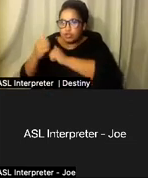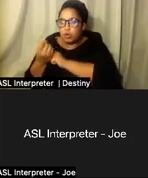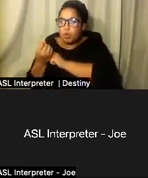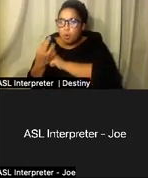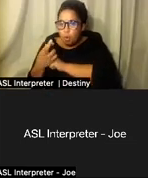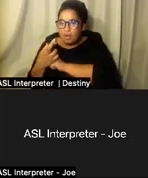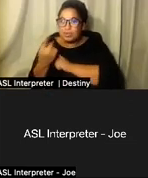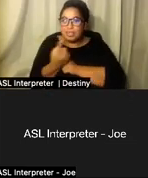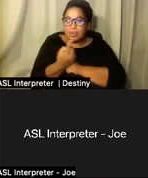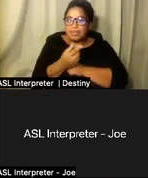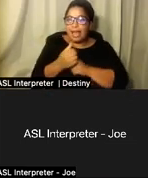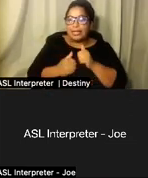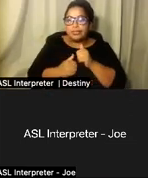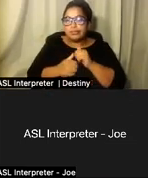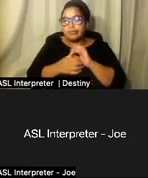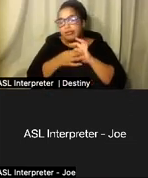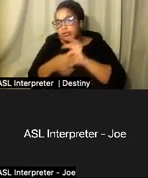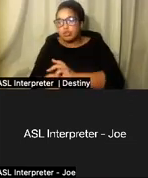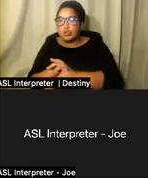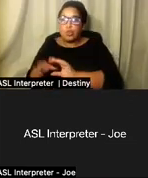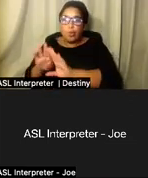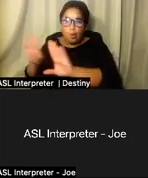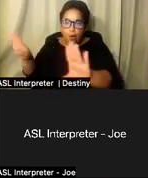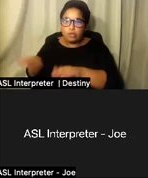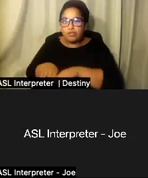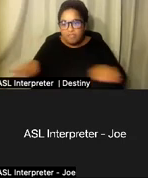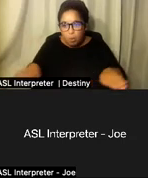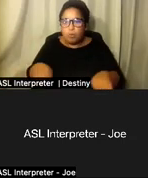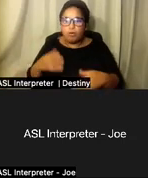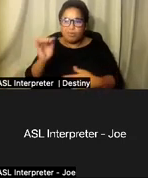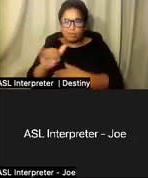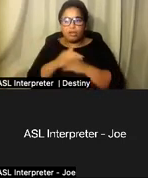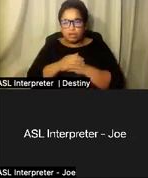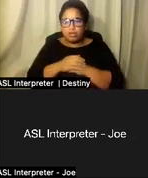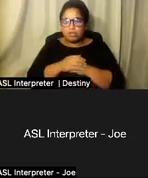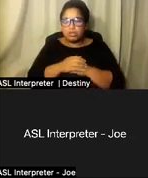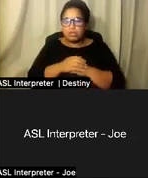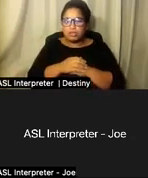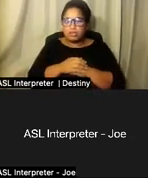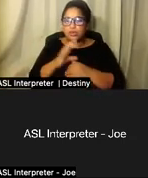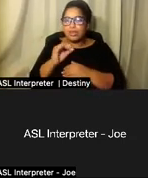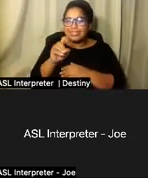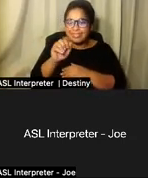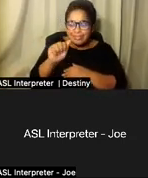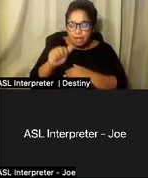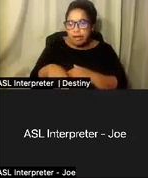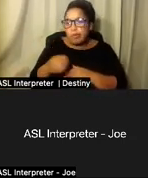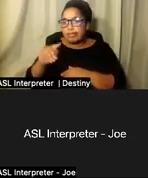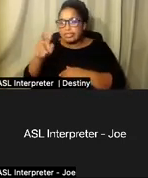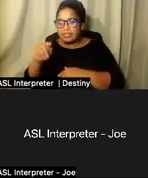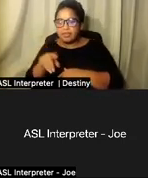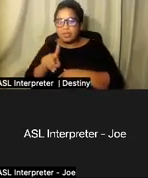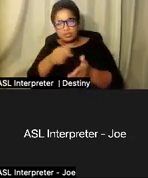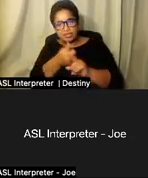to the structure, the TV, to the credenza, to the structure. So, but don't just go ask the sales clerk. Do your own homework